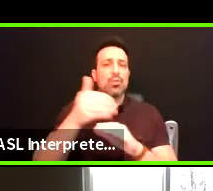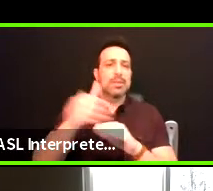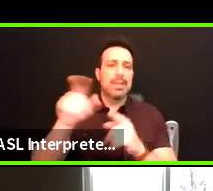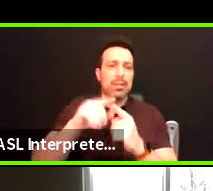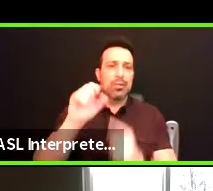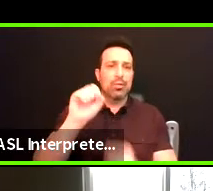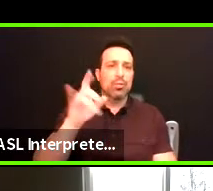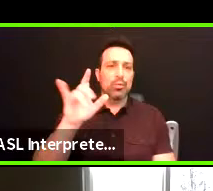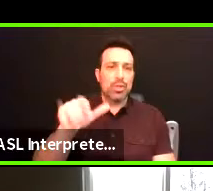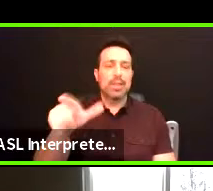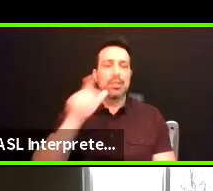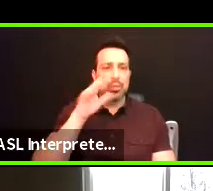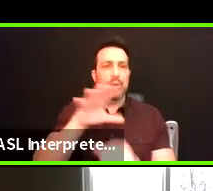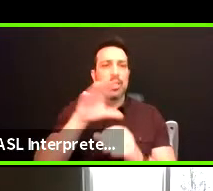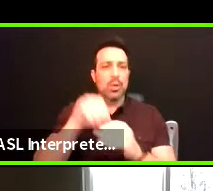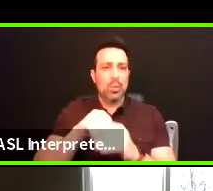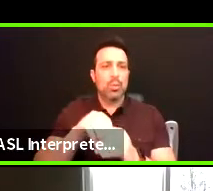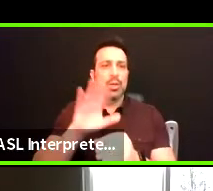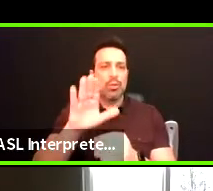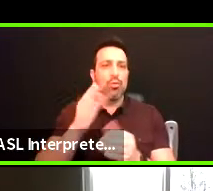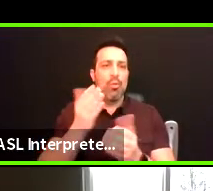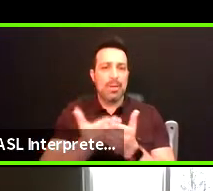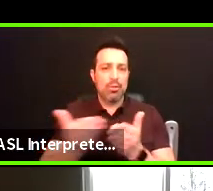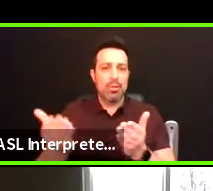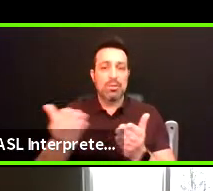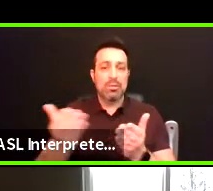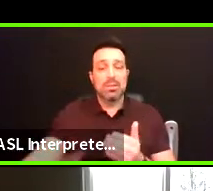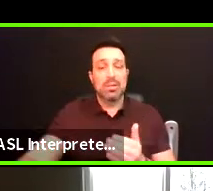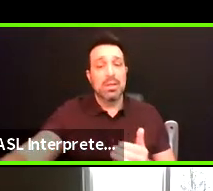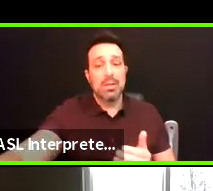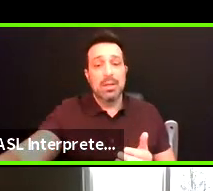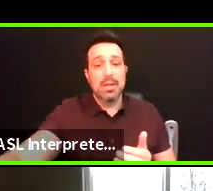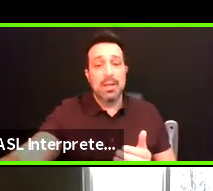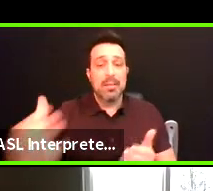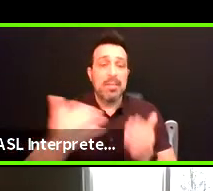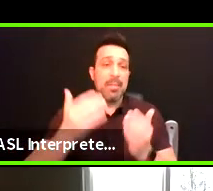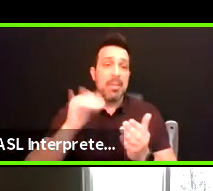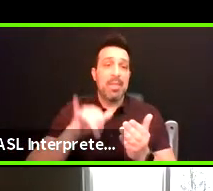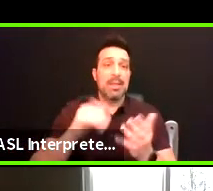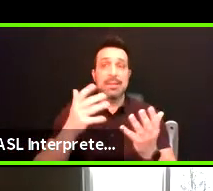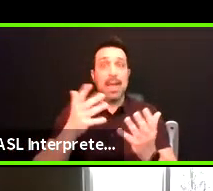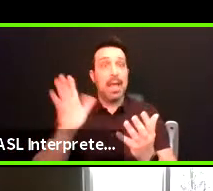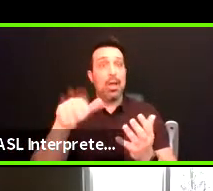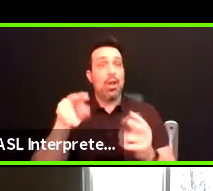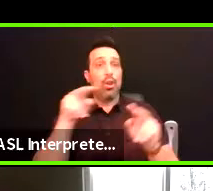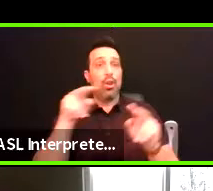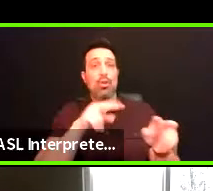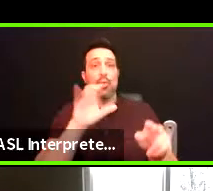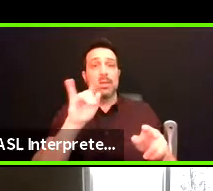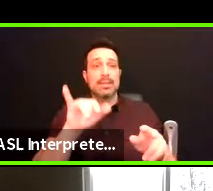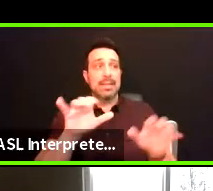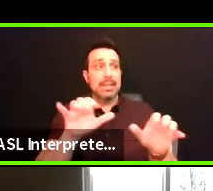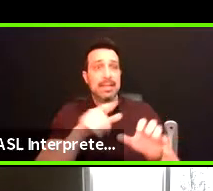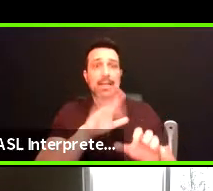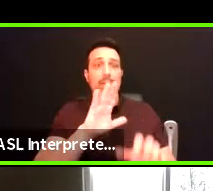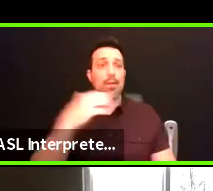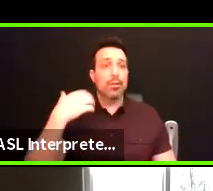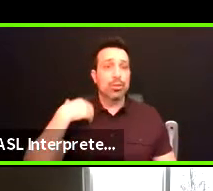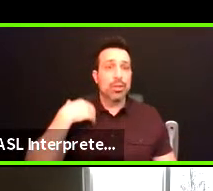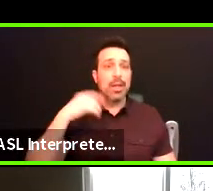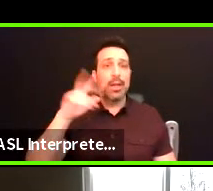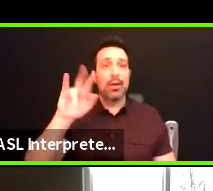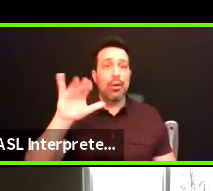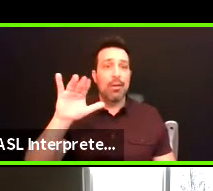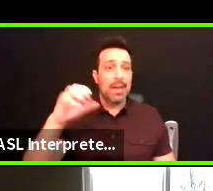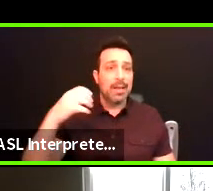Shelly and she can include it in meeting materials. And maybe that's, hey, look at what this city did with their chair, vice